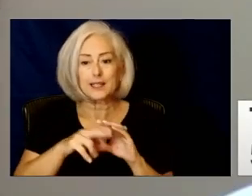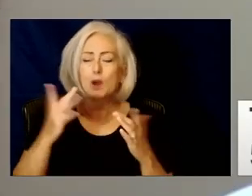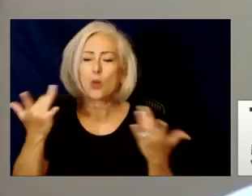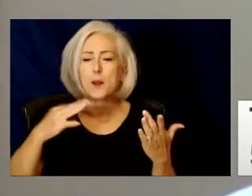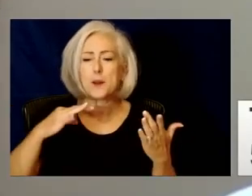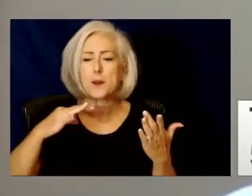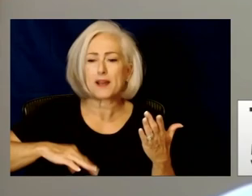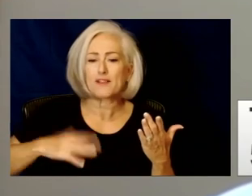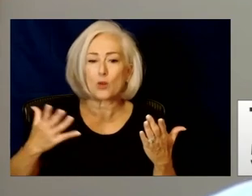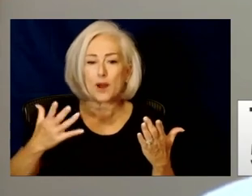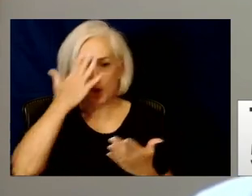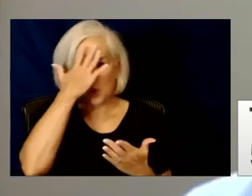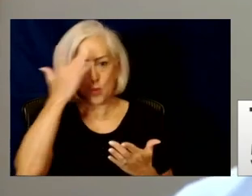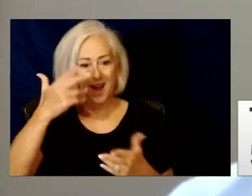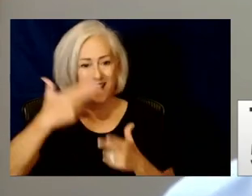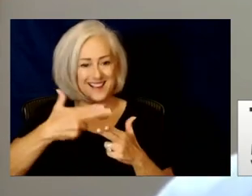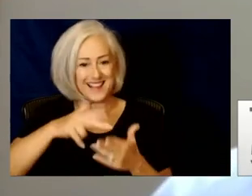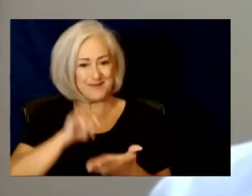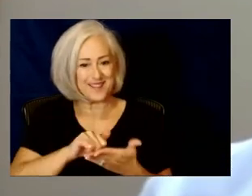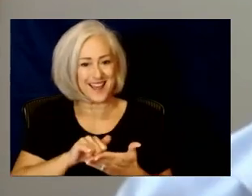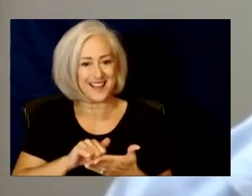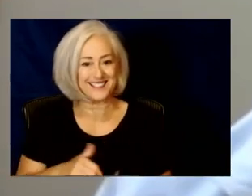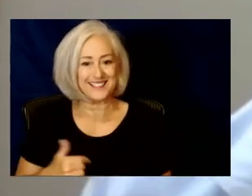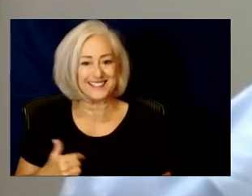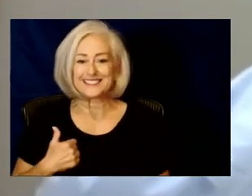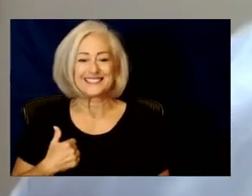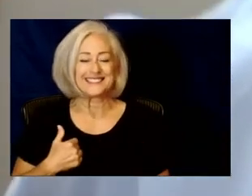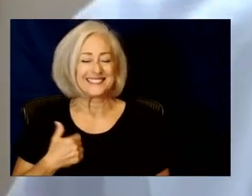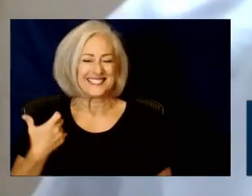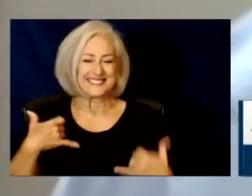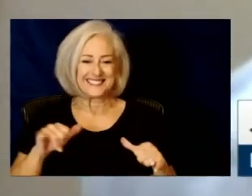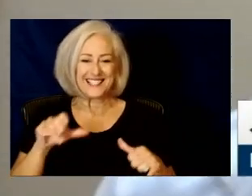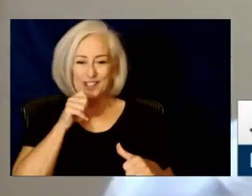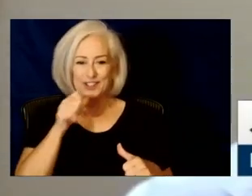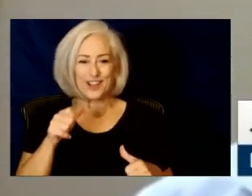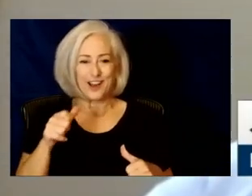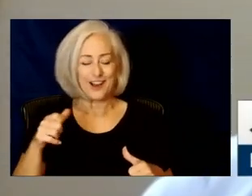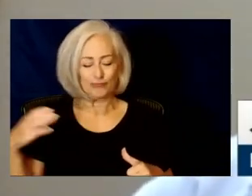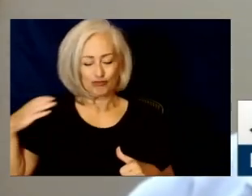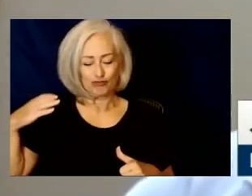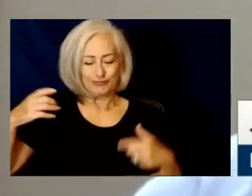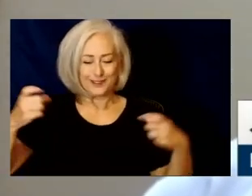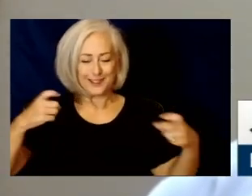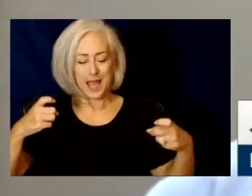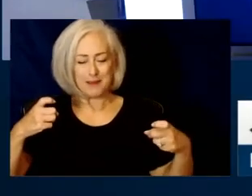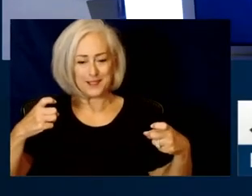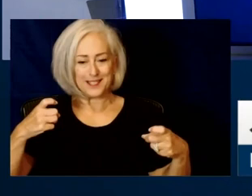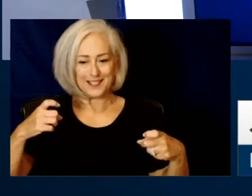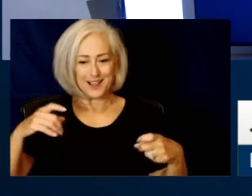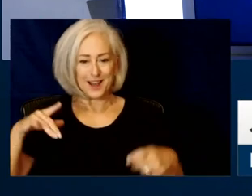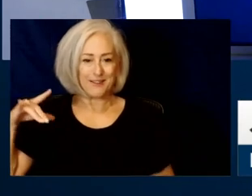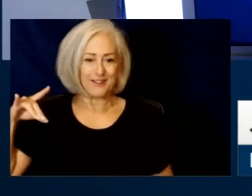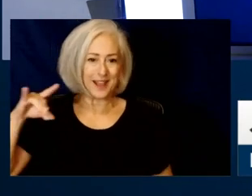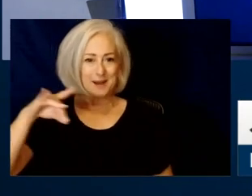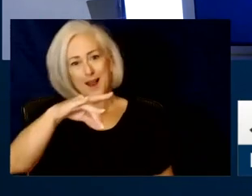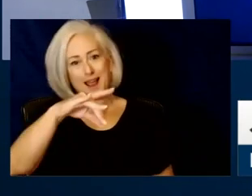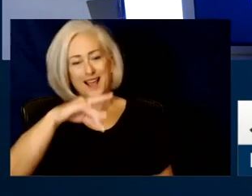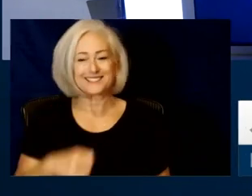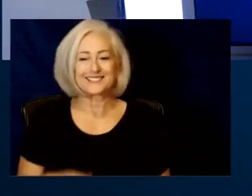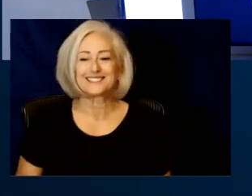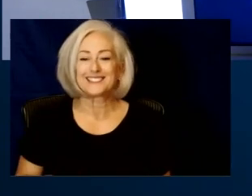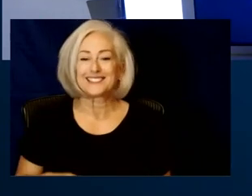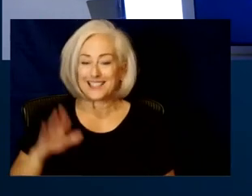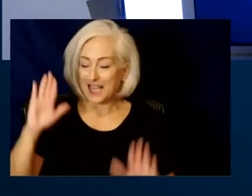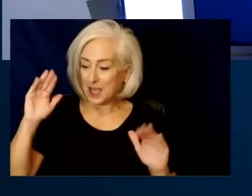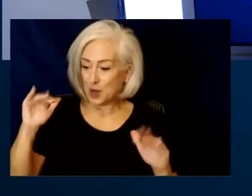Yeah, I'm still not the captain of the Enterprise, but I look forward to being that one day. You do look good. I'm telling you, have you seen